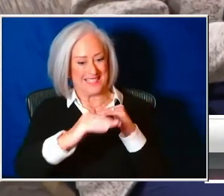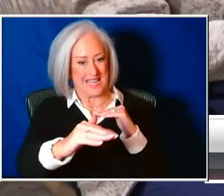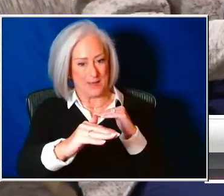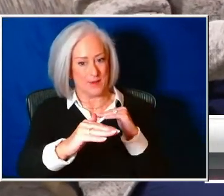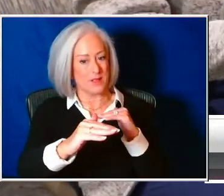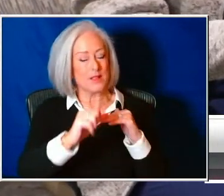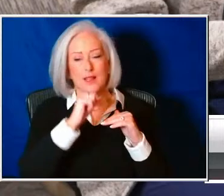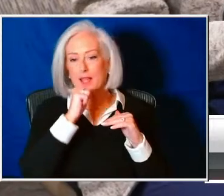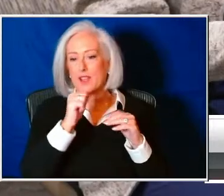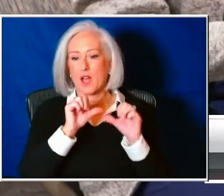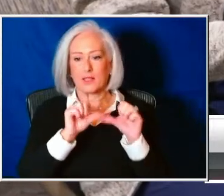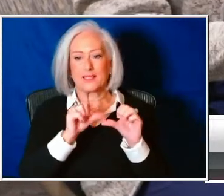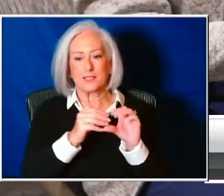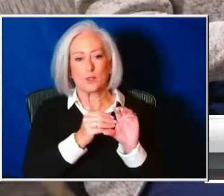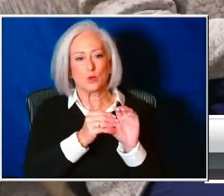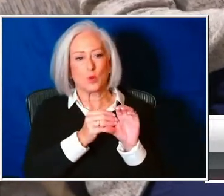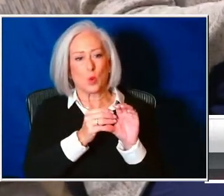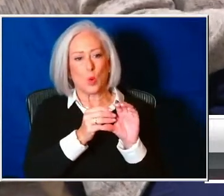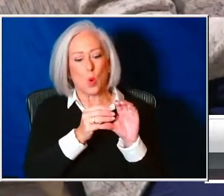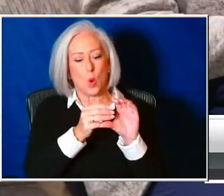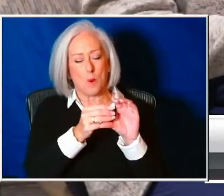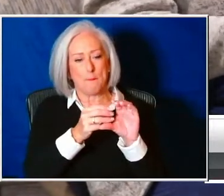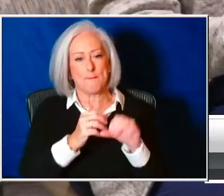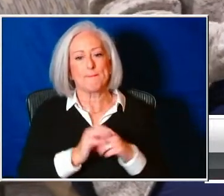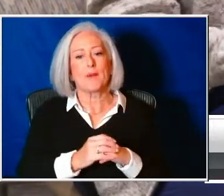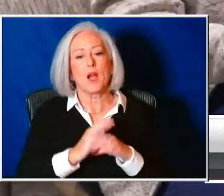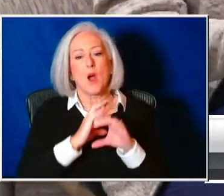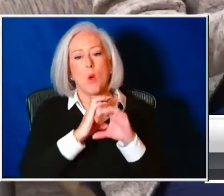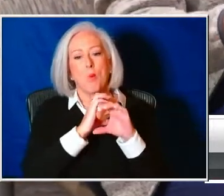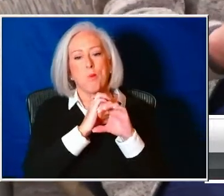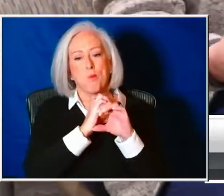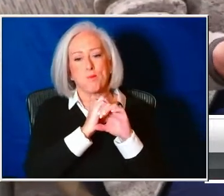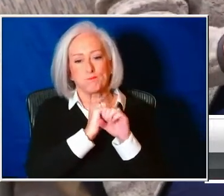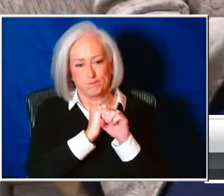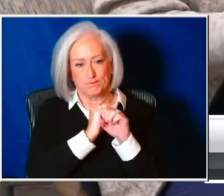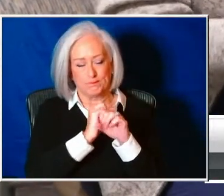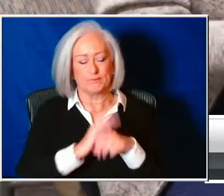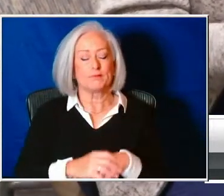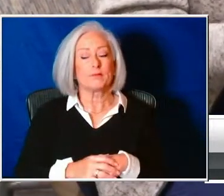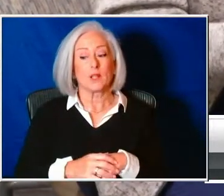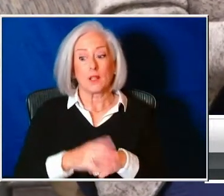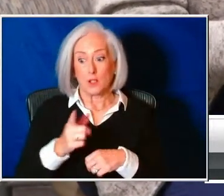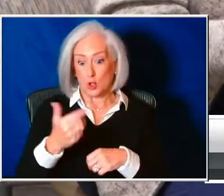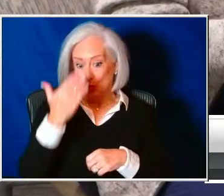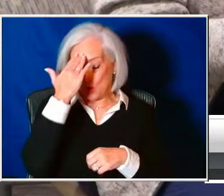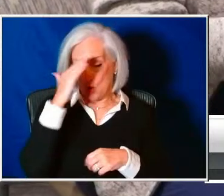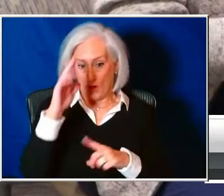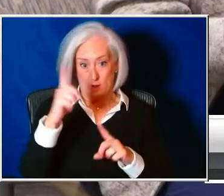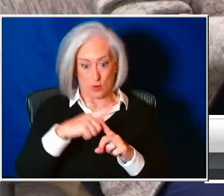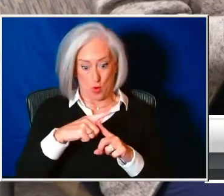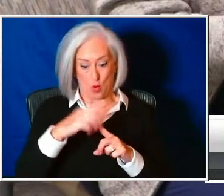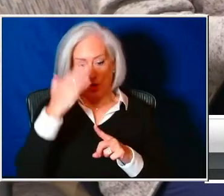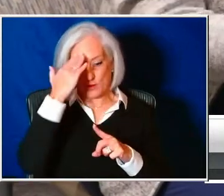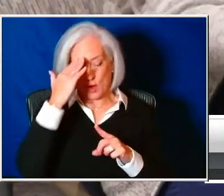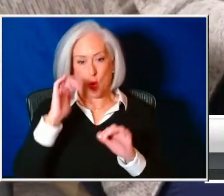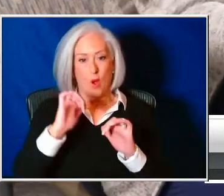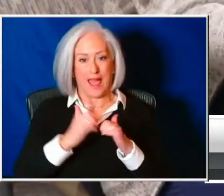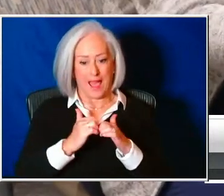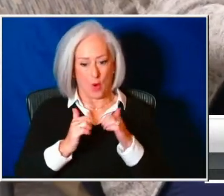possible. But by having that score, it helps determine how aggressive, again, you and your provider need to